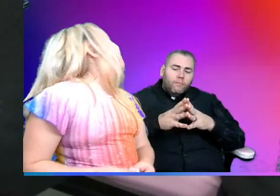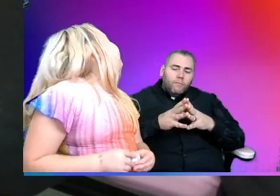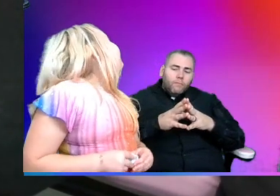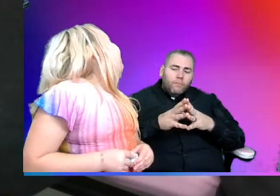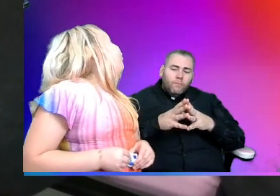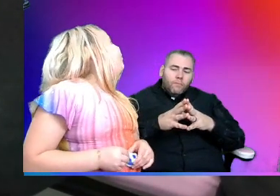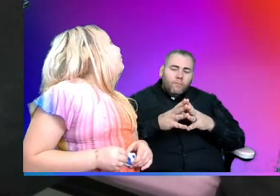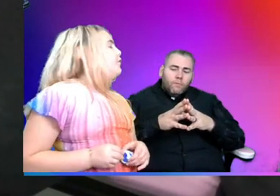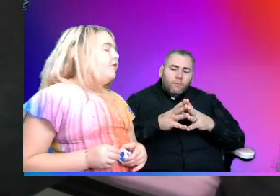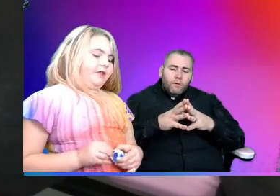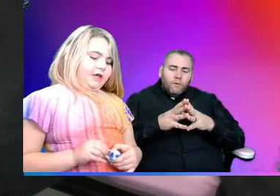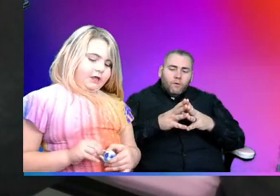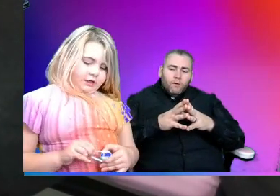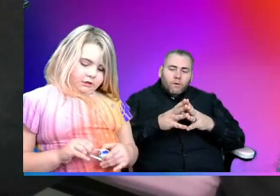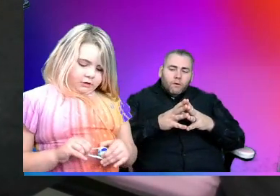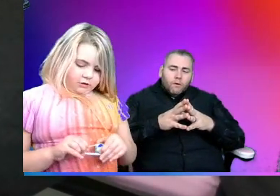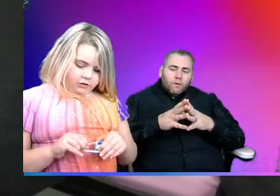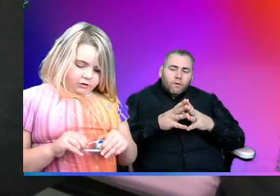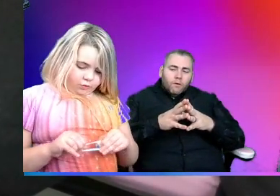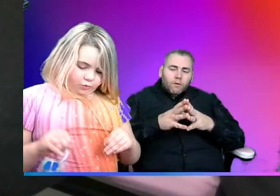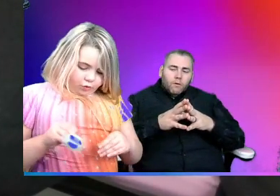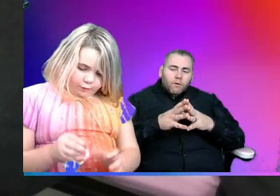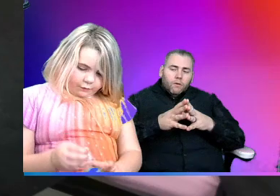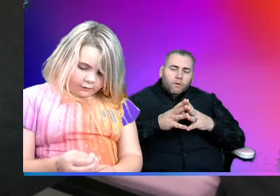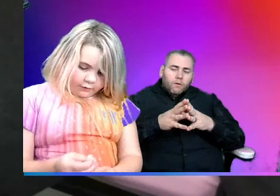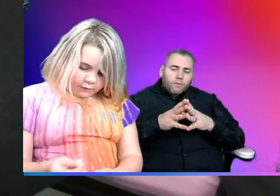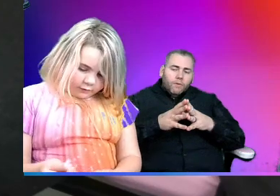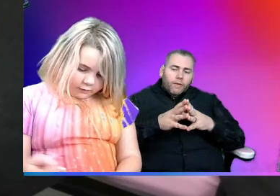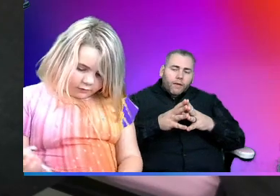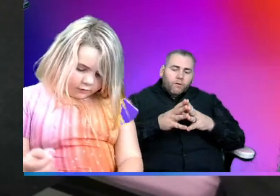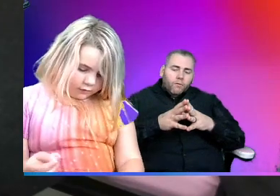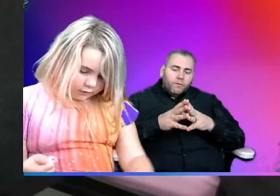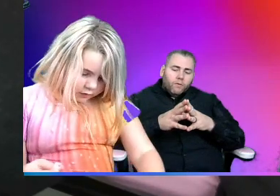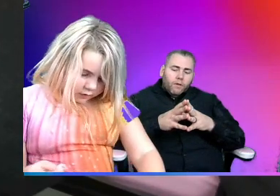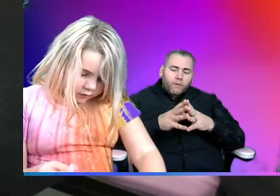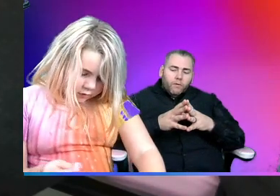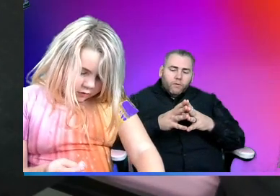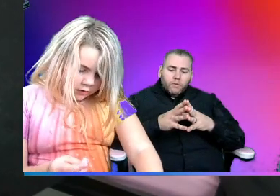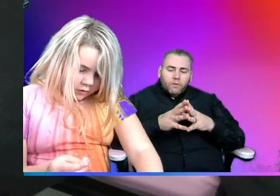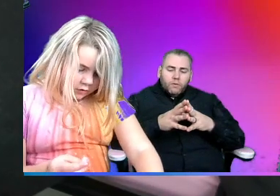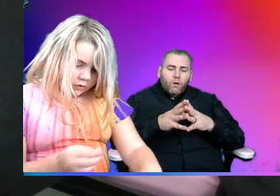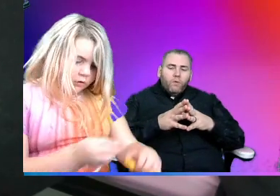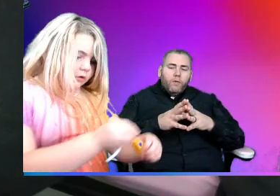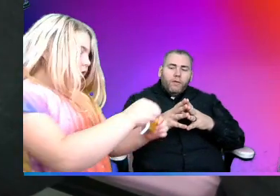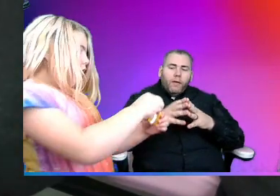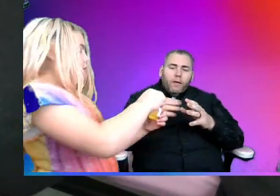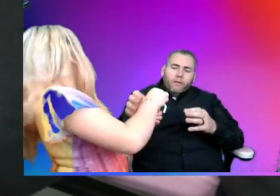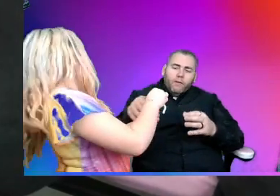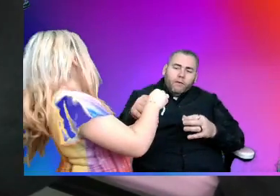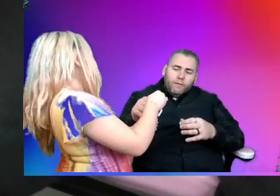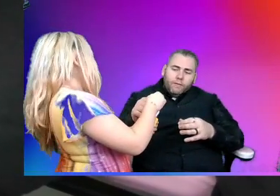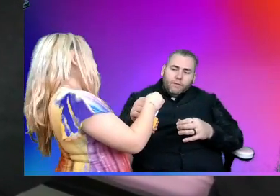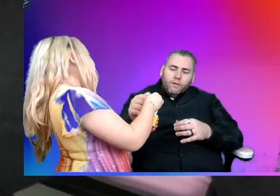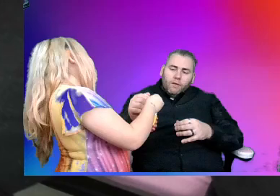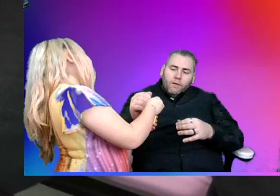need you to help me with this. I don't know what's going on with those.